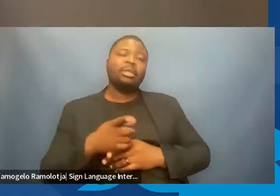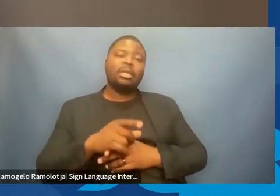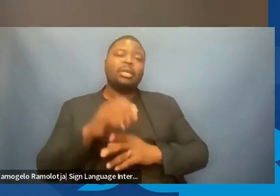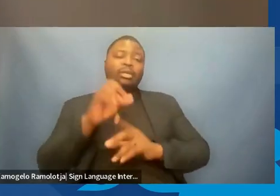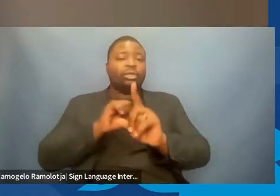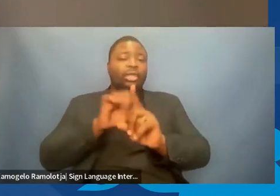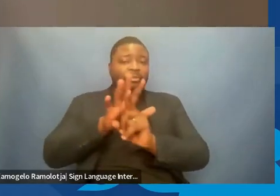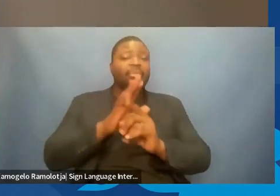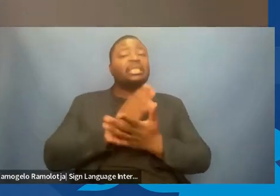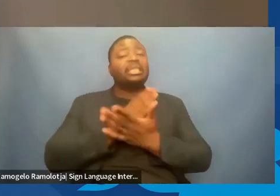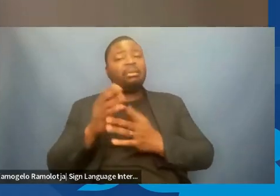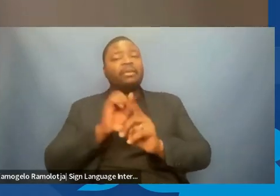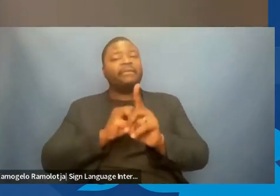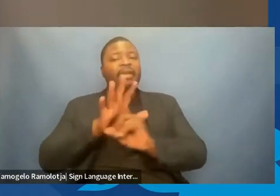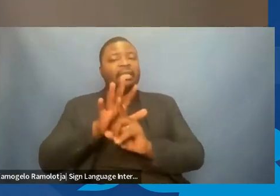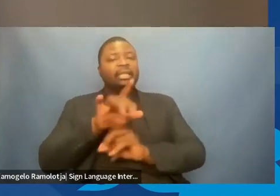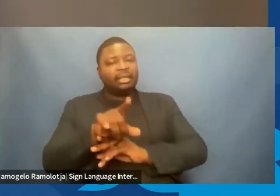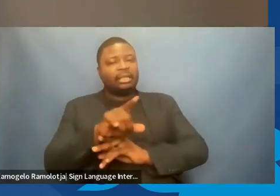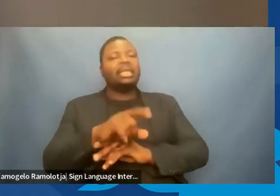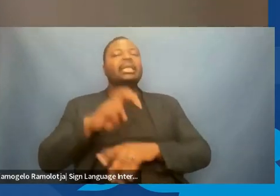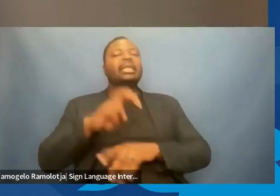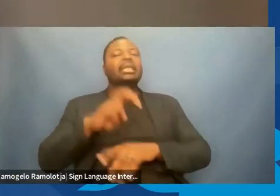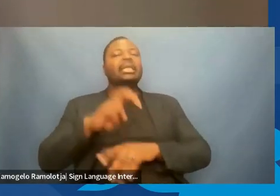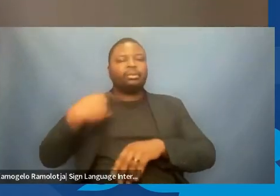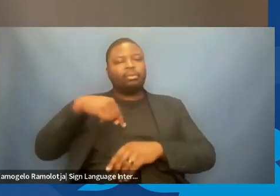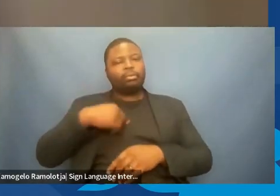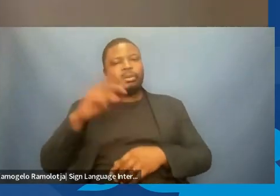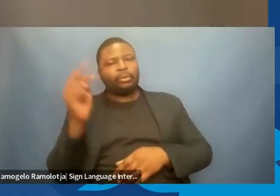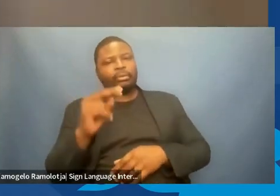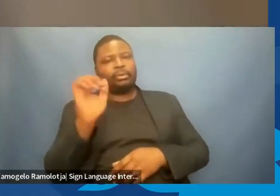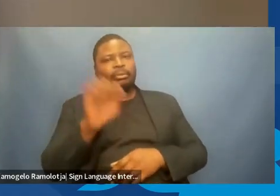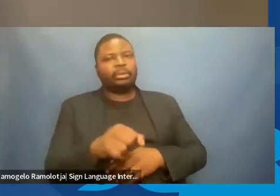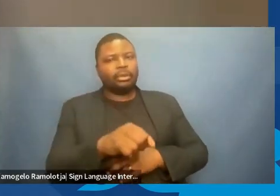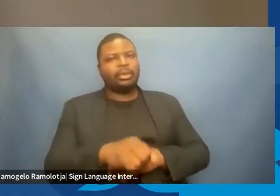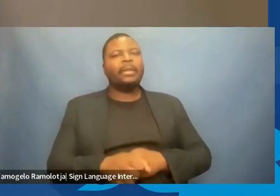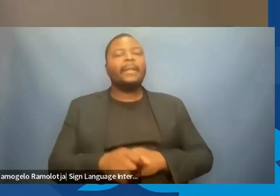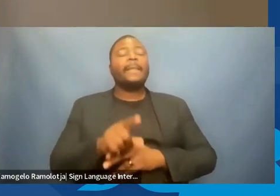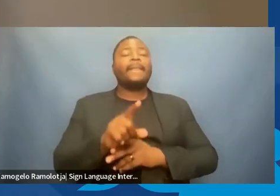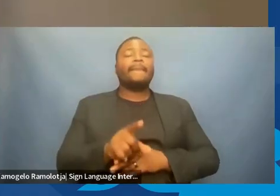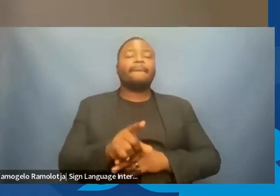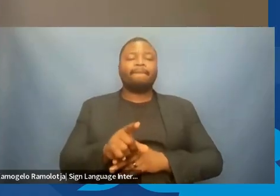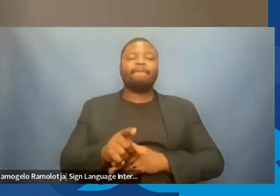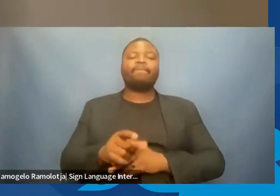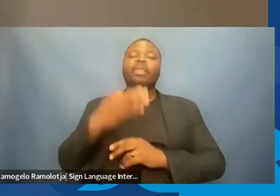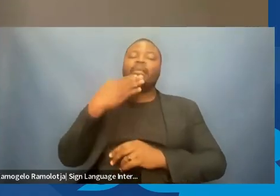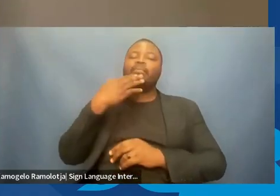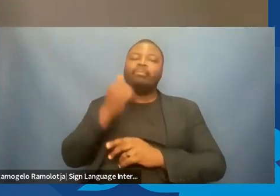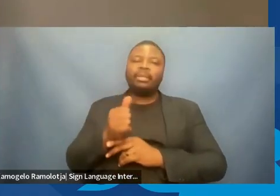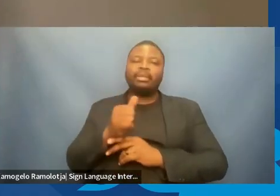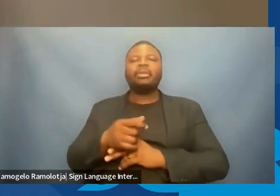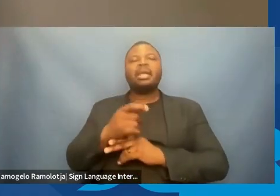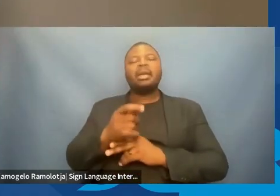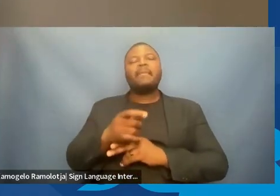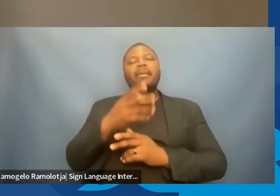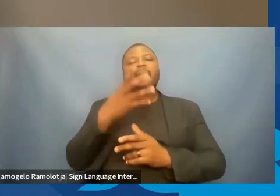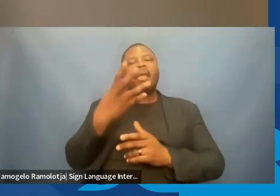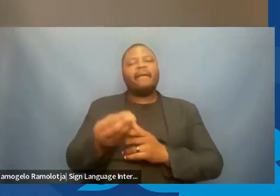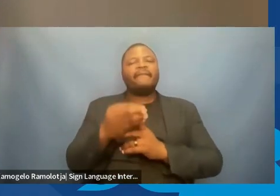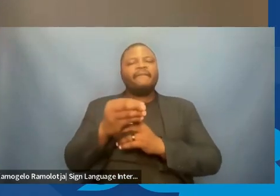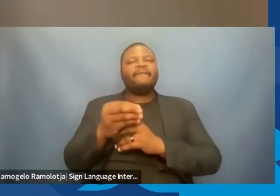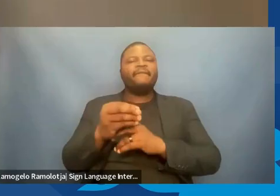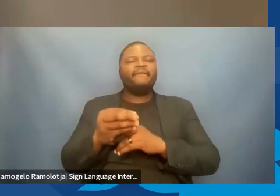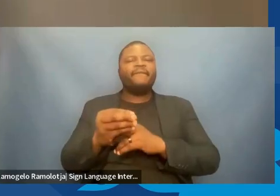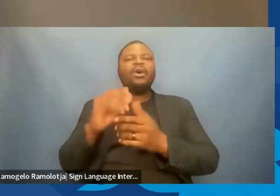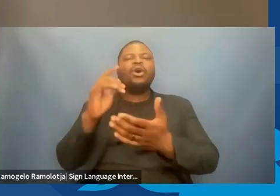to be looked at. Kalvanya, I would like to ask you to look at the questions perhaps in the chat if there's others, and